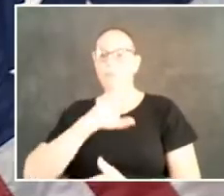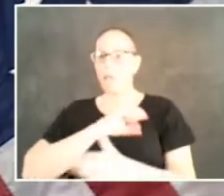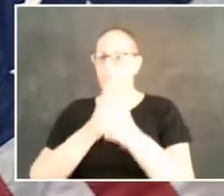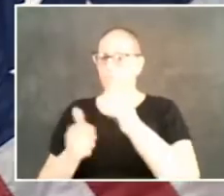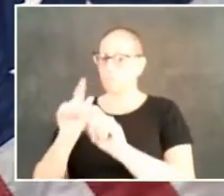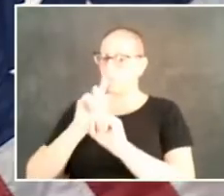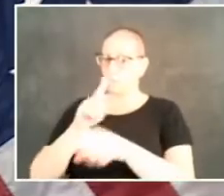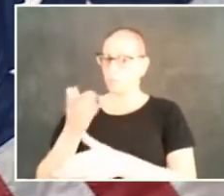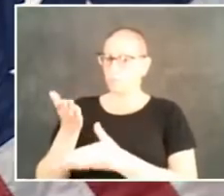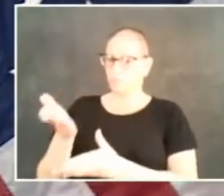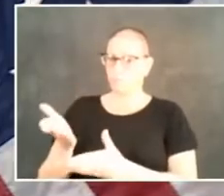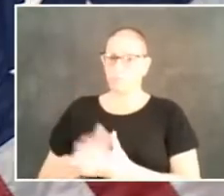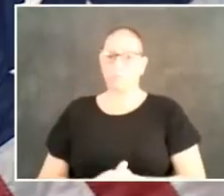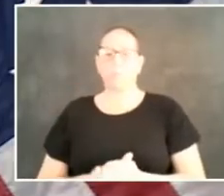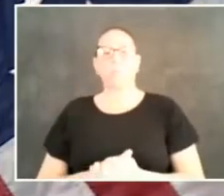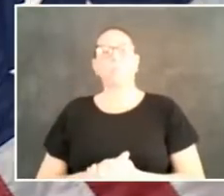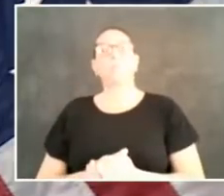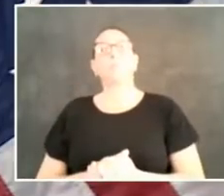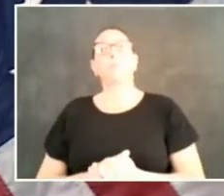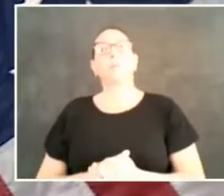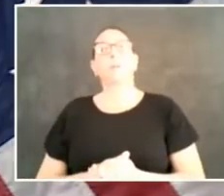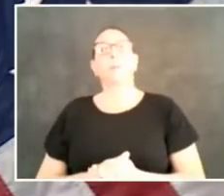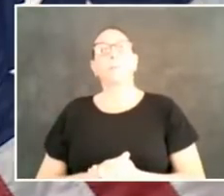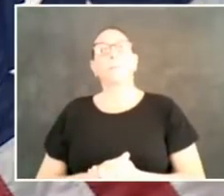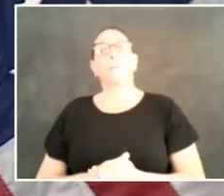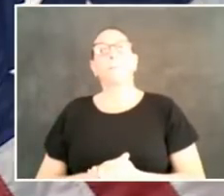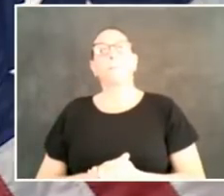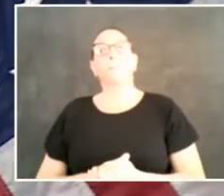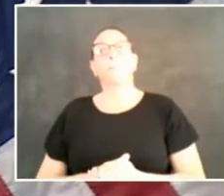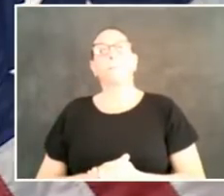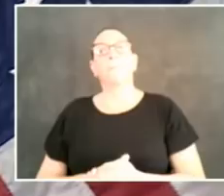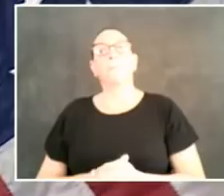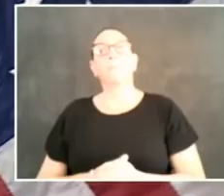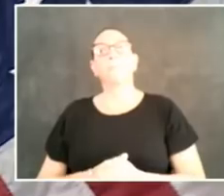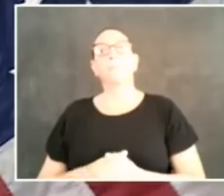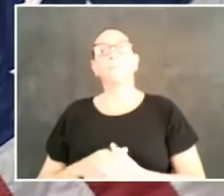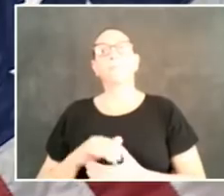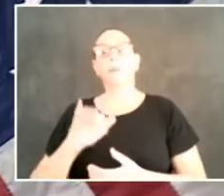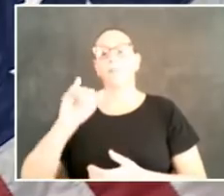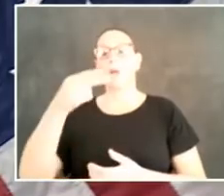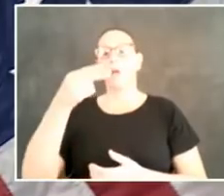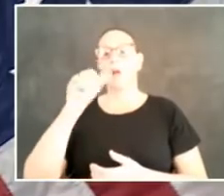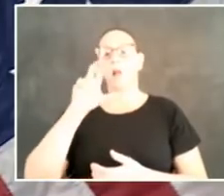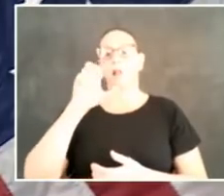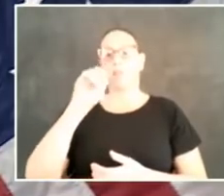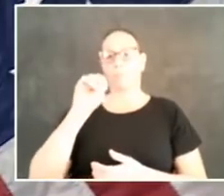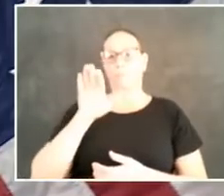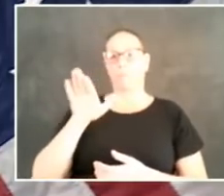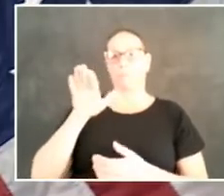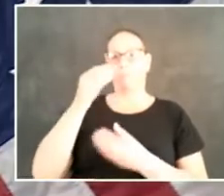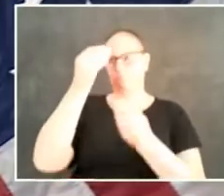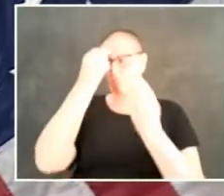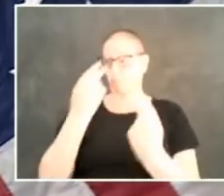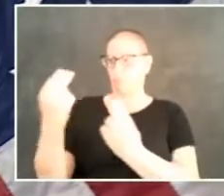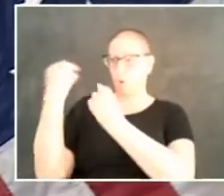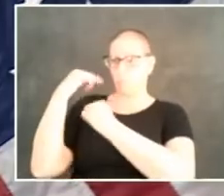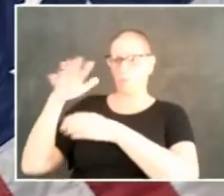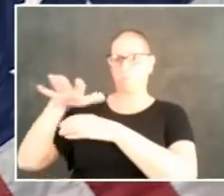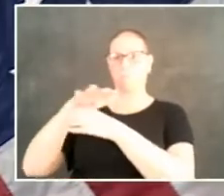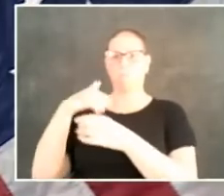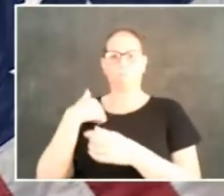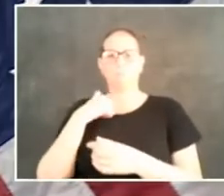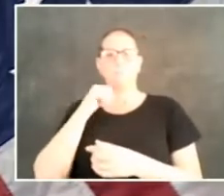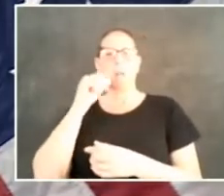Yeah, Ashley, regarding the Harlem memorial, I am not familiar with that incident. I will certainly have somebody look into